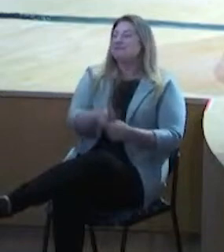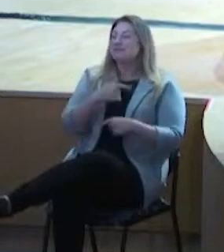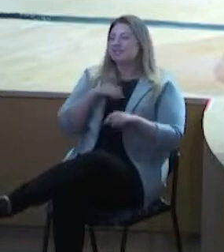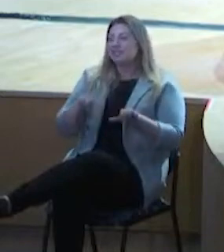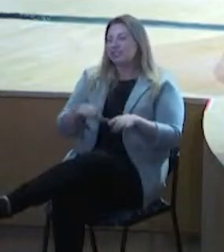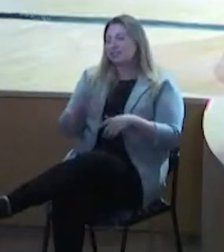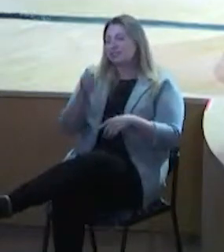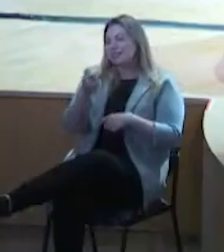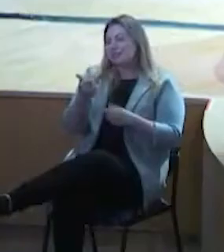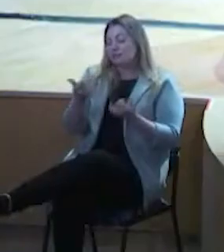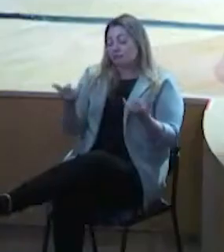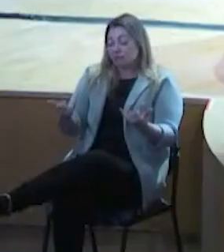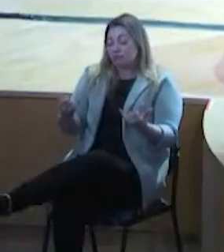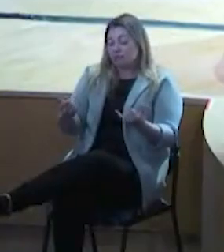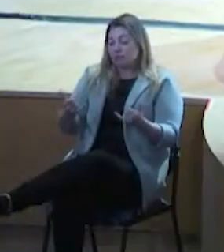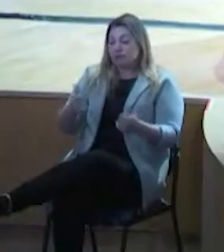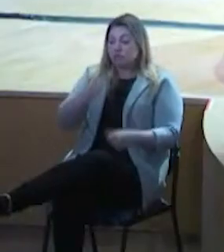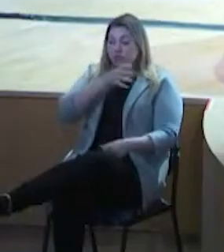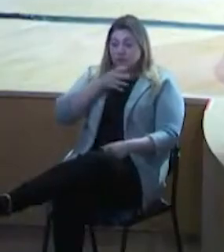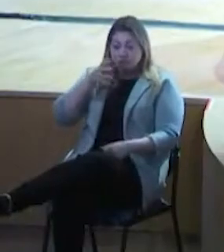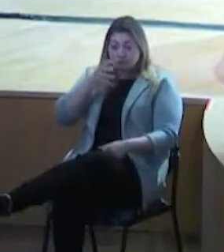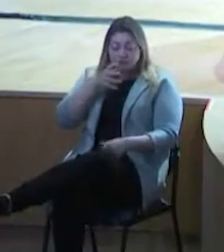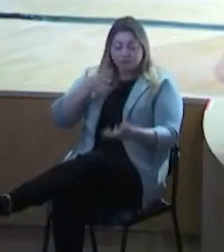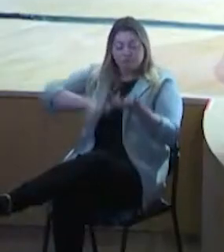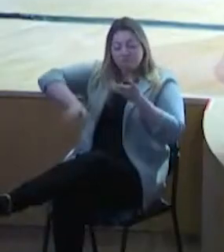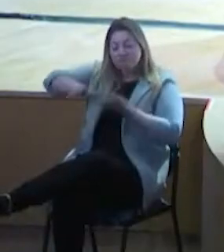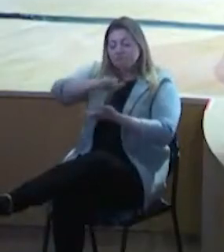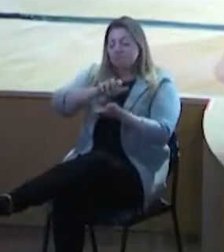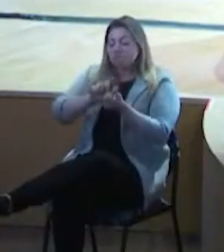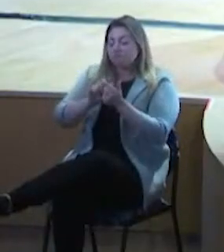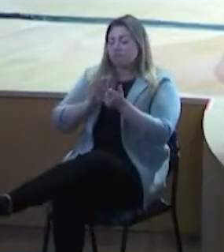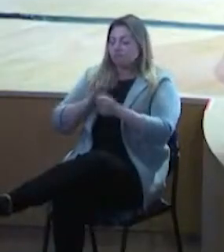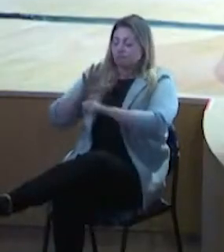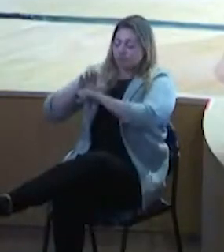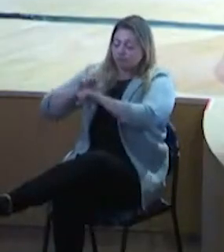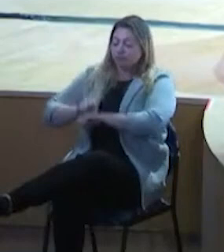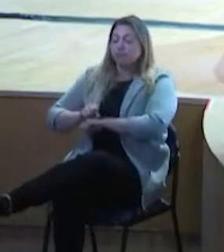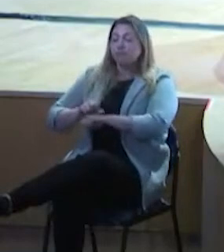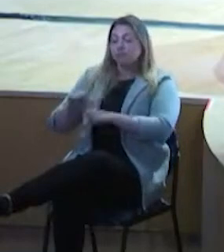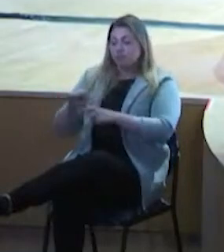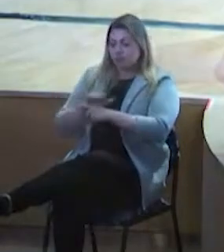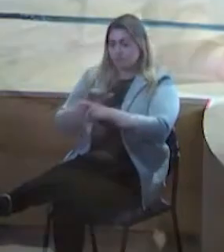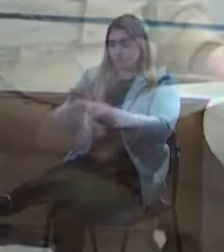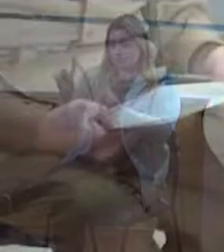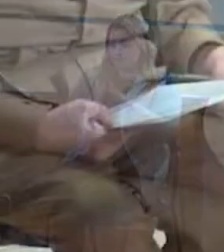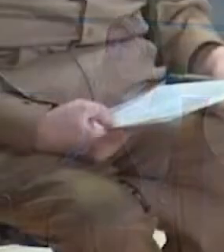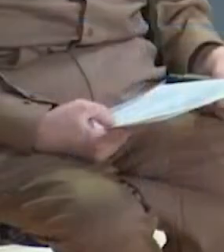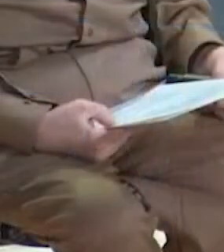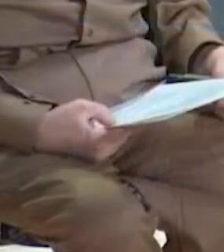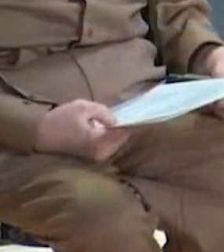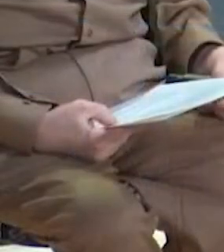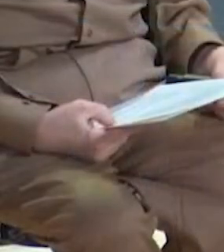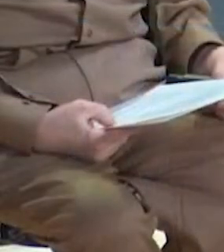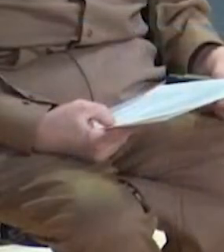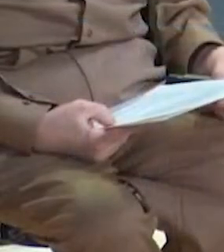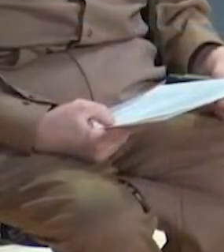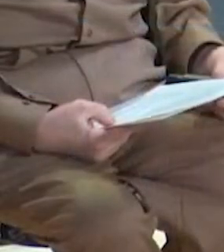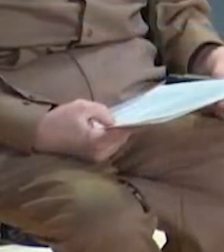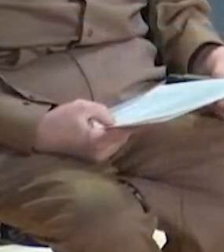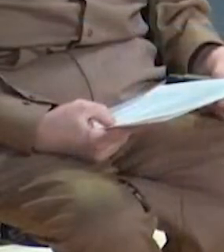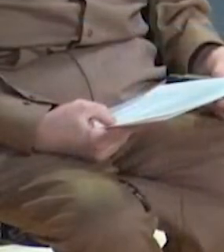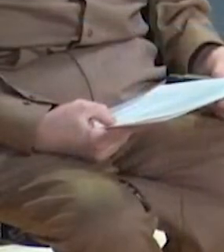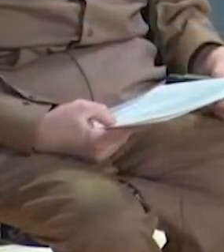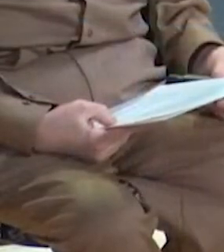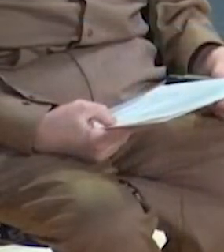modern agriculture and mixing it with our traditional practices, because we have a lot